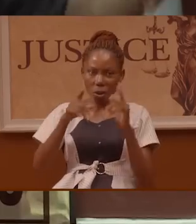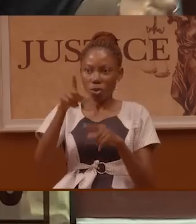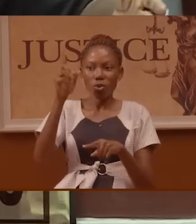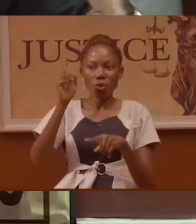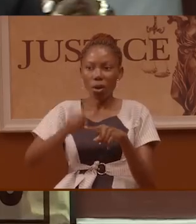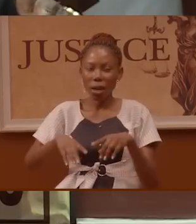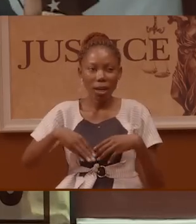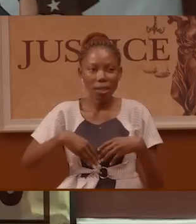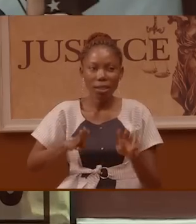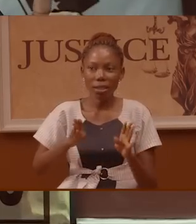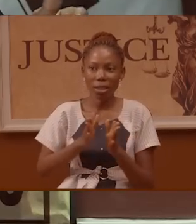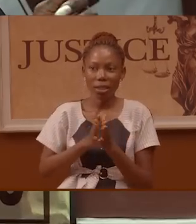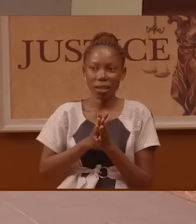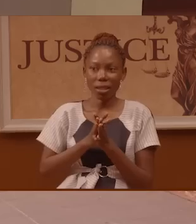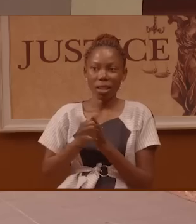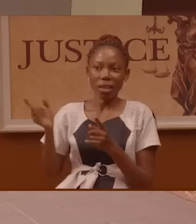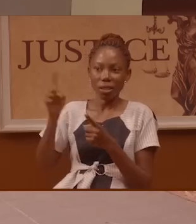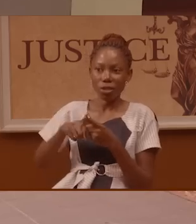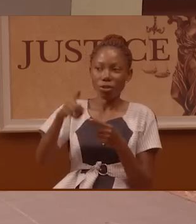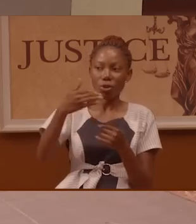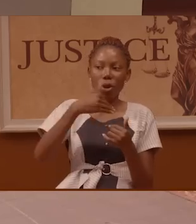cannot sell unless you have letter of